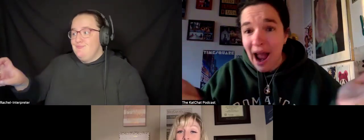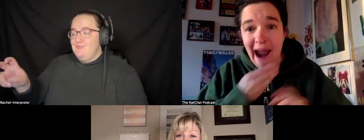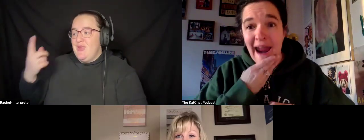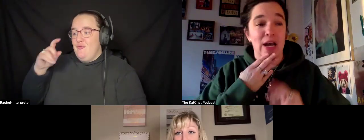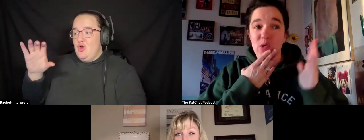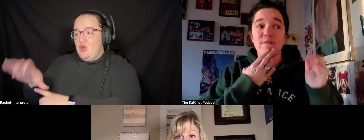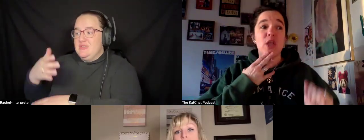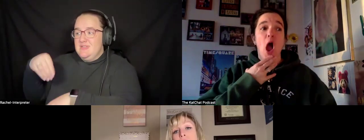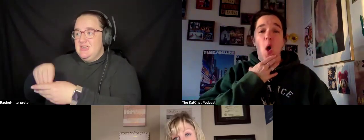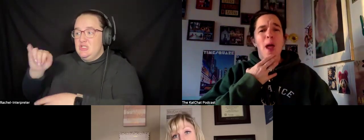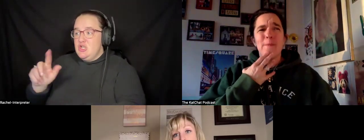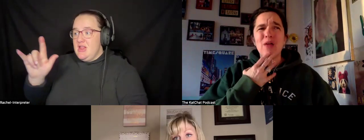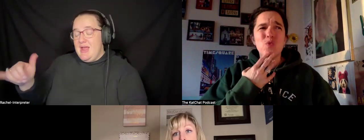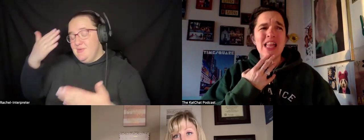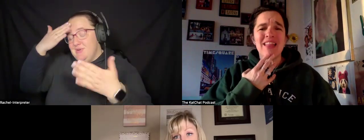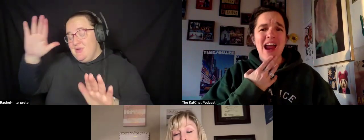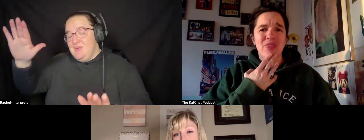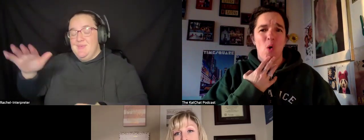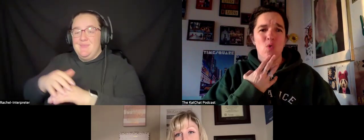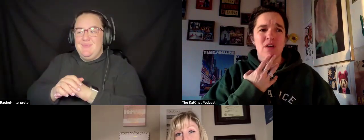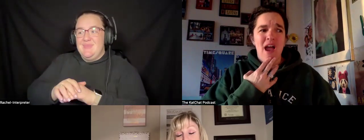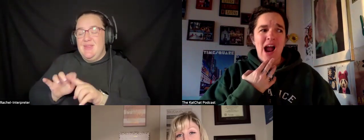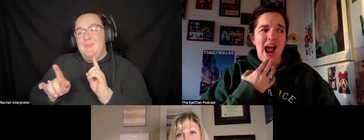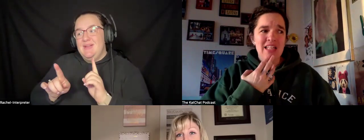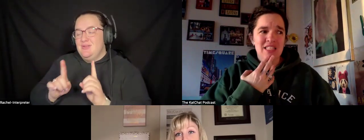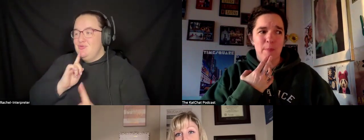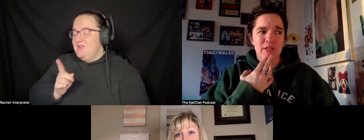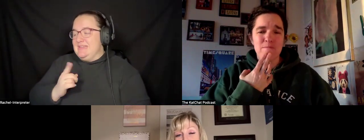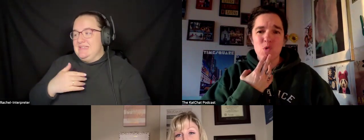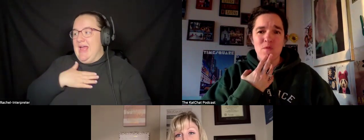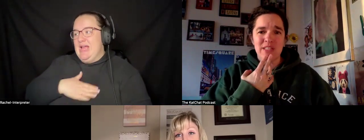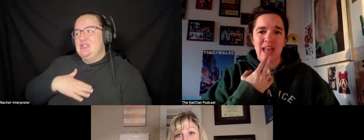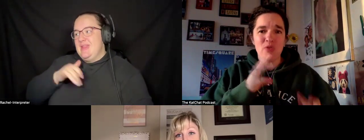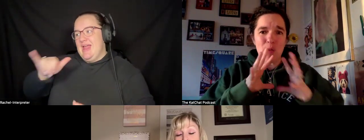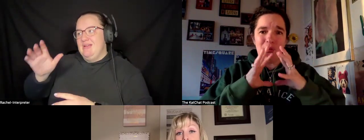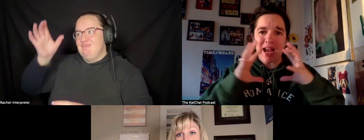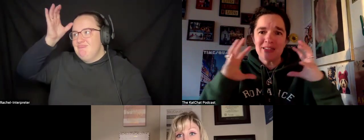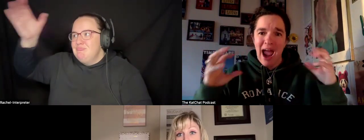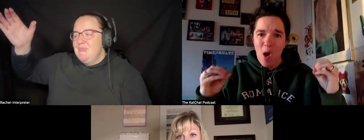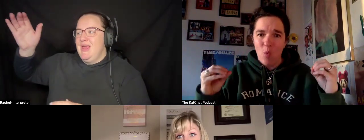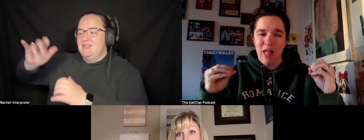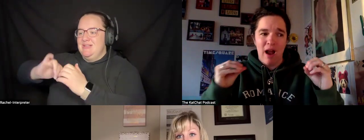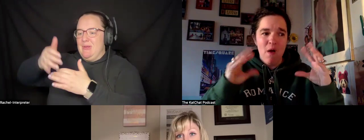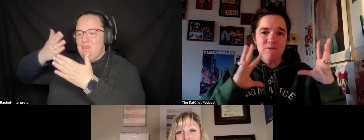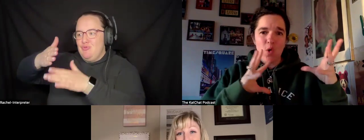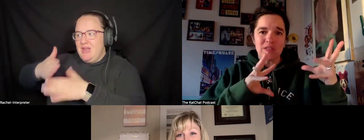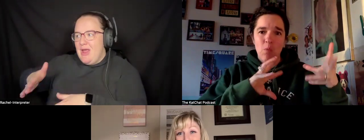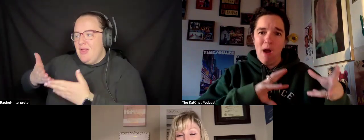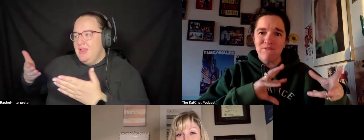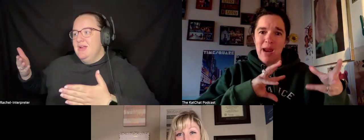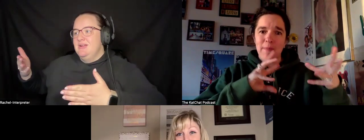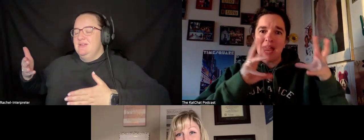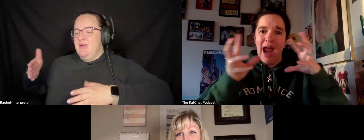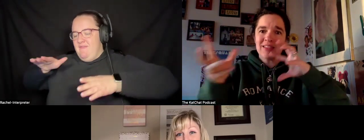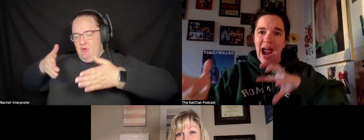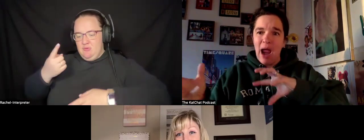in July. You never know. But I really like those concepts, the movies, and how they break it down. Like, focus on